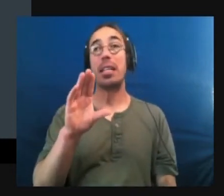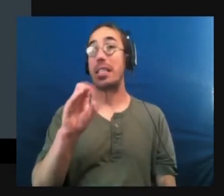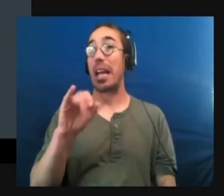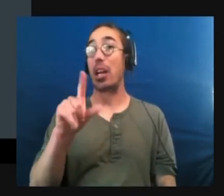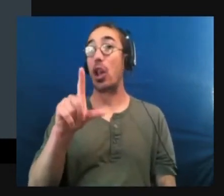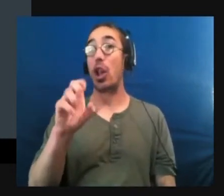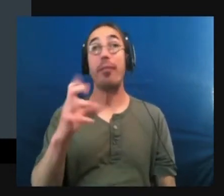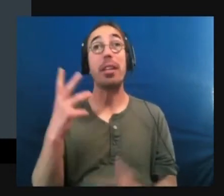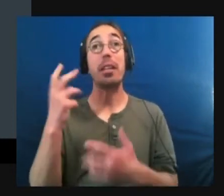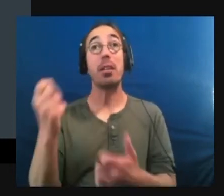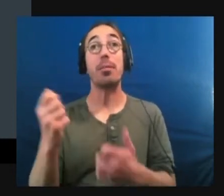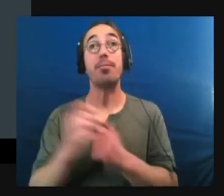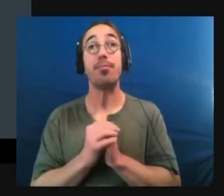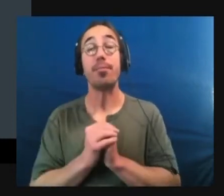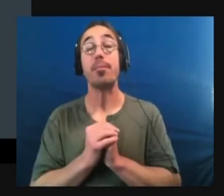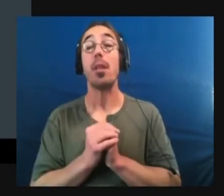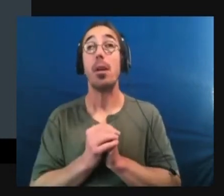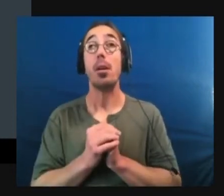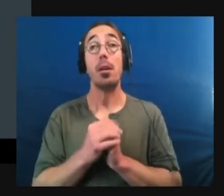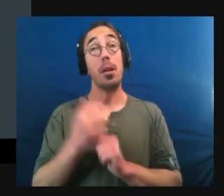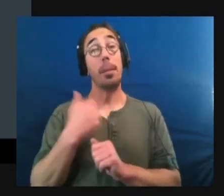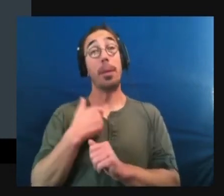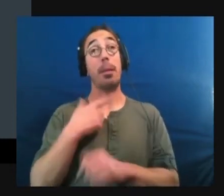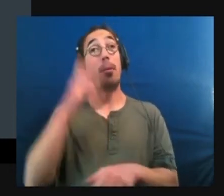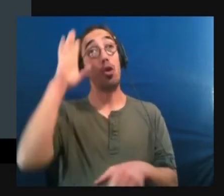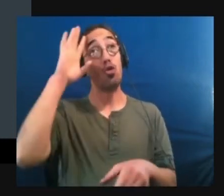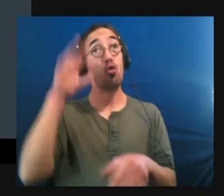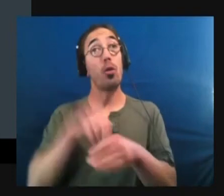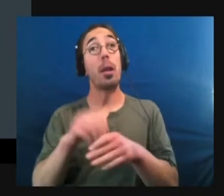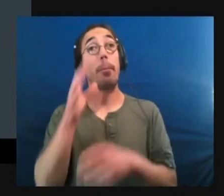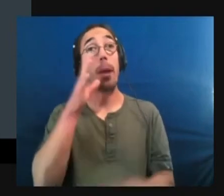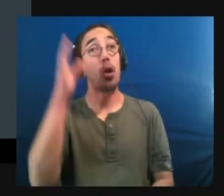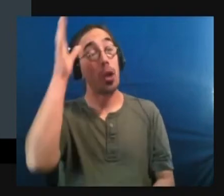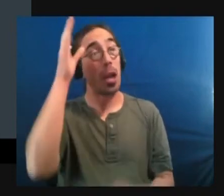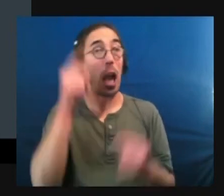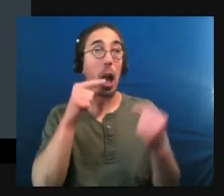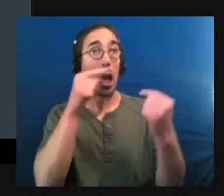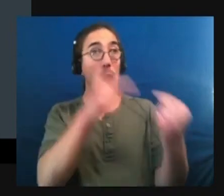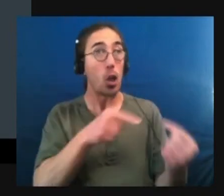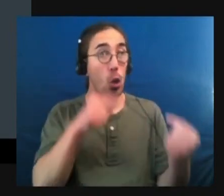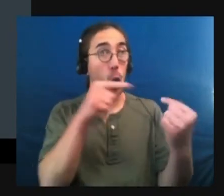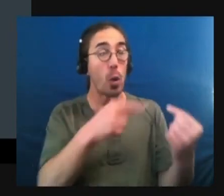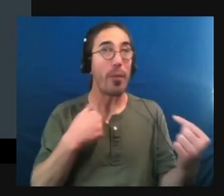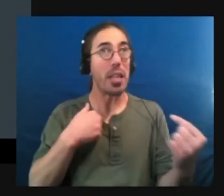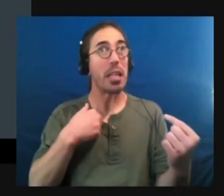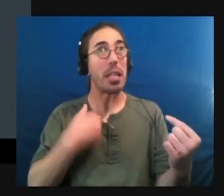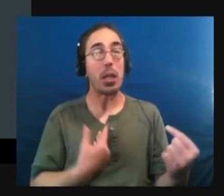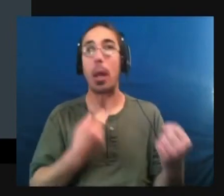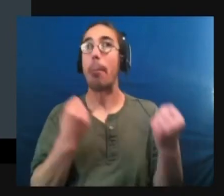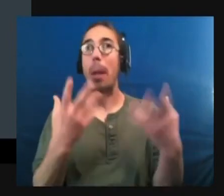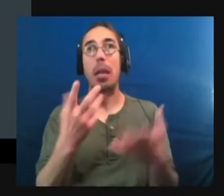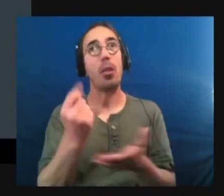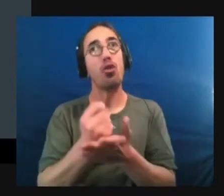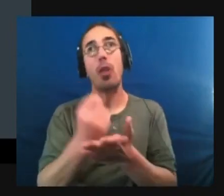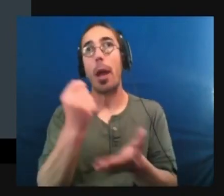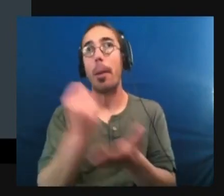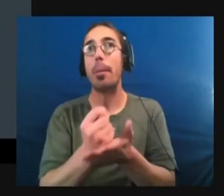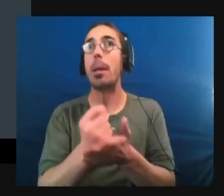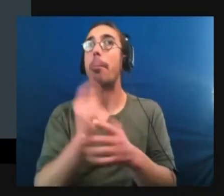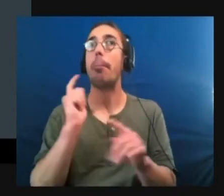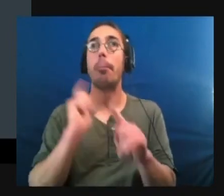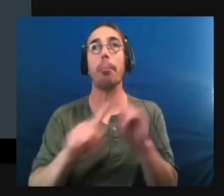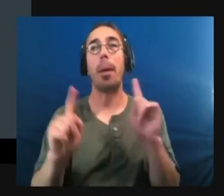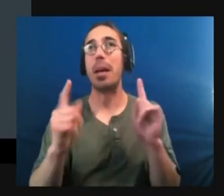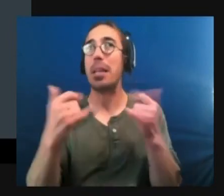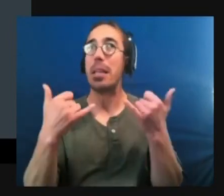Question, I am an actually autistic parent and struggle so much with fatigue. I've had tons of therapy, but I'm still not